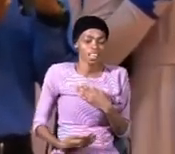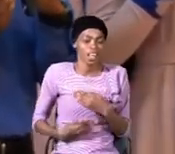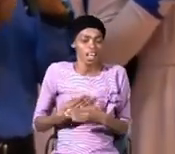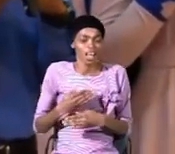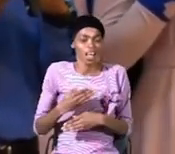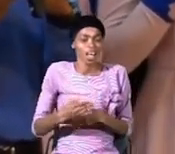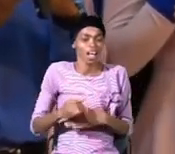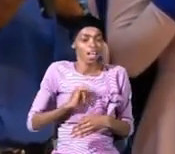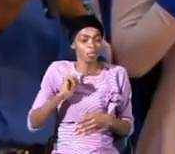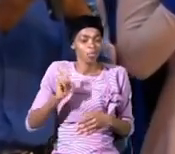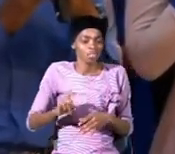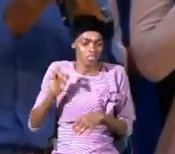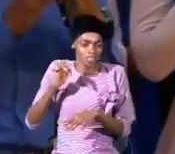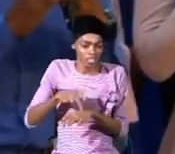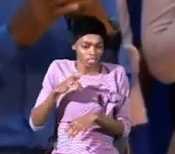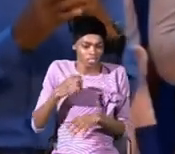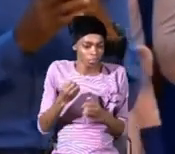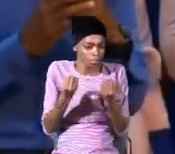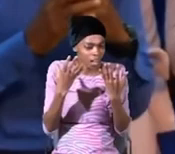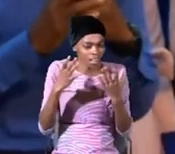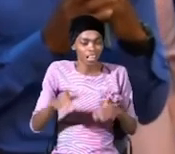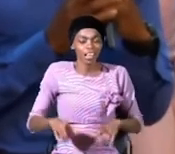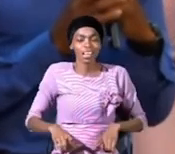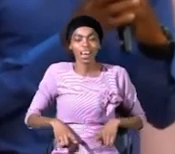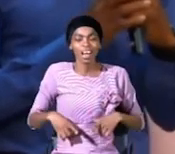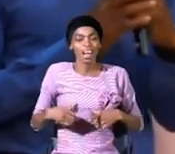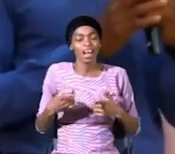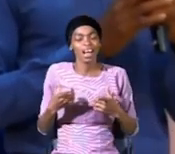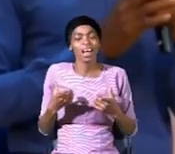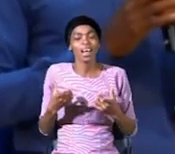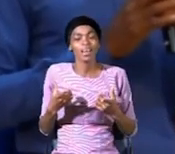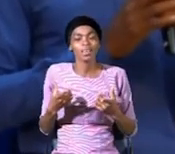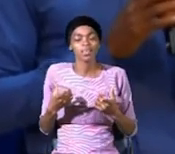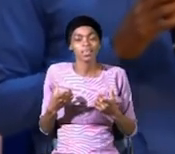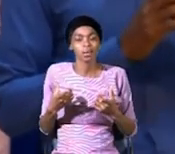touch many, I must touch lives.